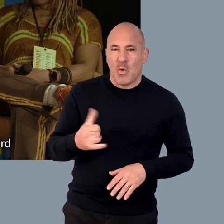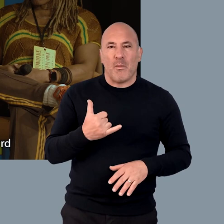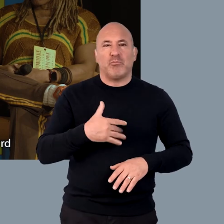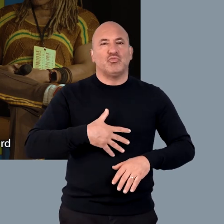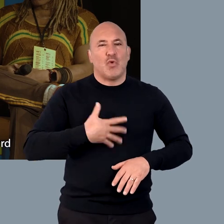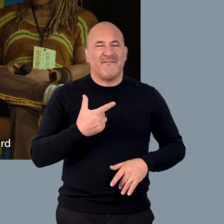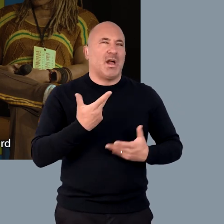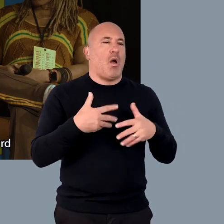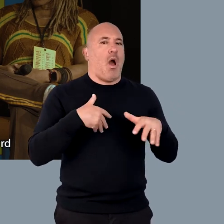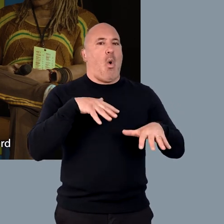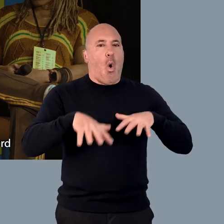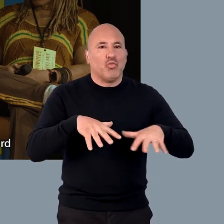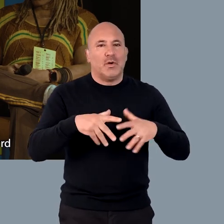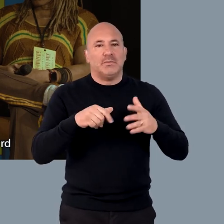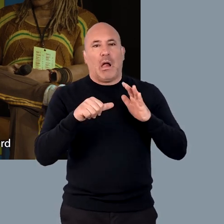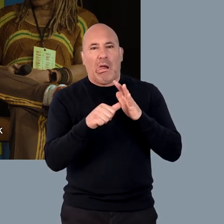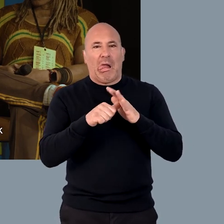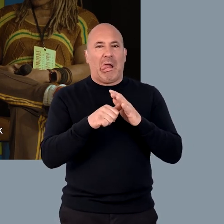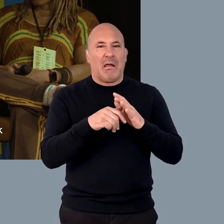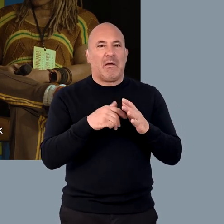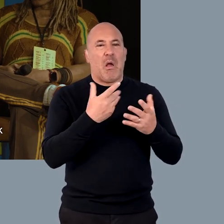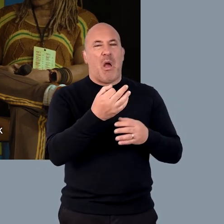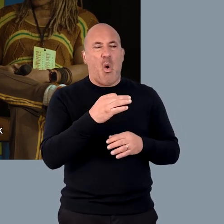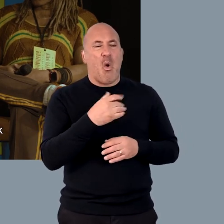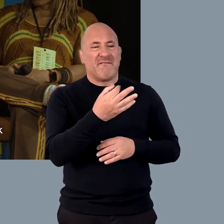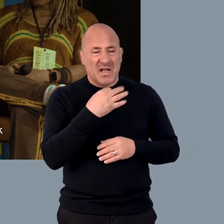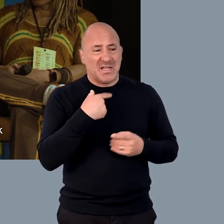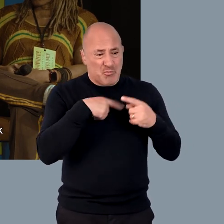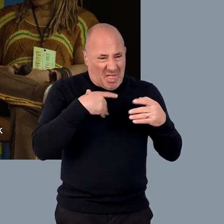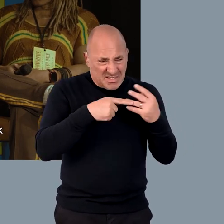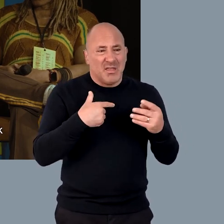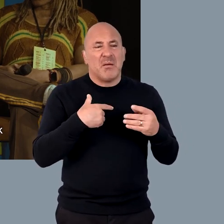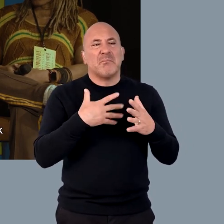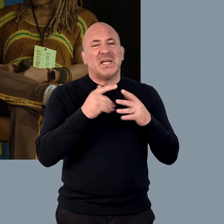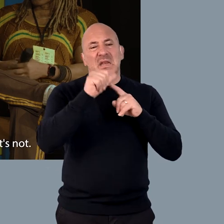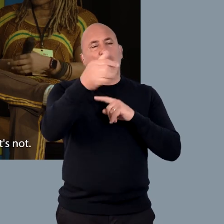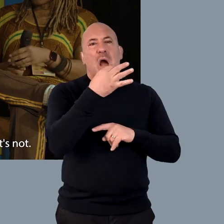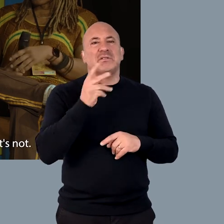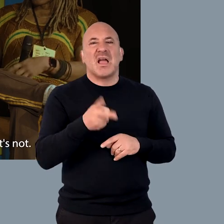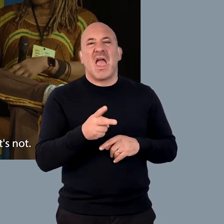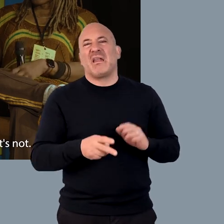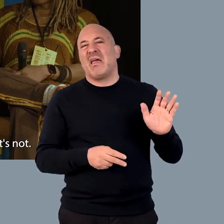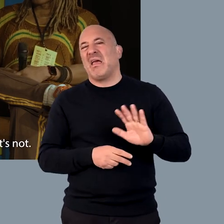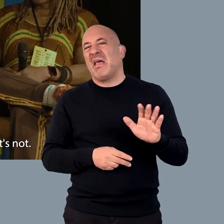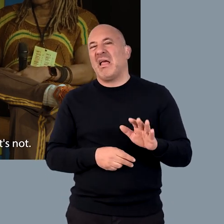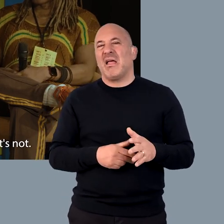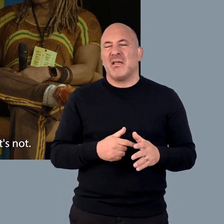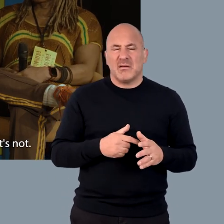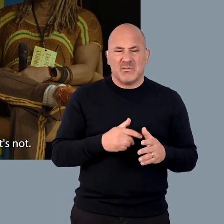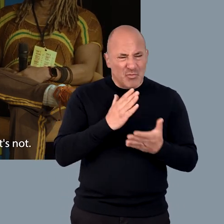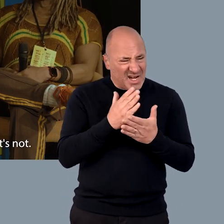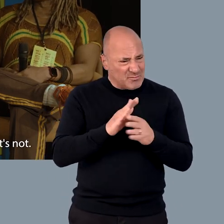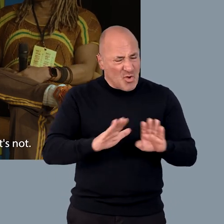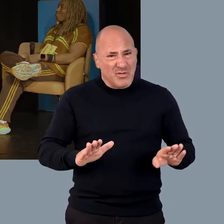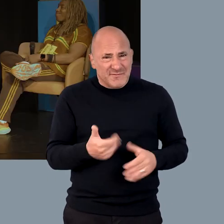know Feel you know that they're being awkward and they're not going to be asked back because well They asked for that and that was a bit unreasonable when